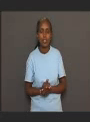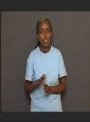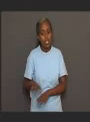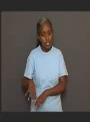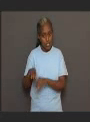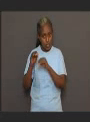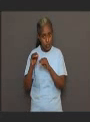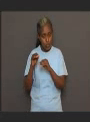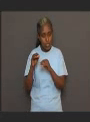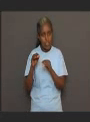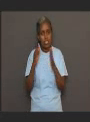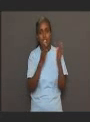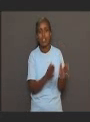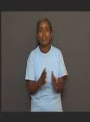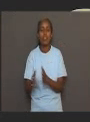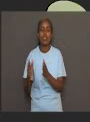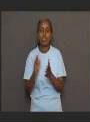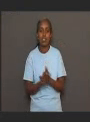Students, let's get ready.